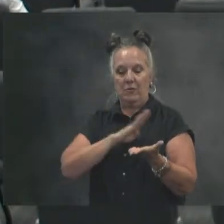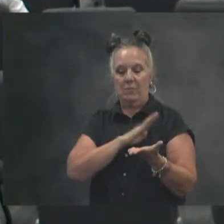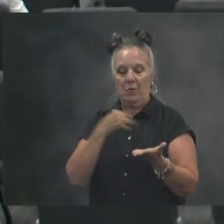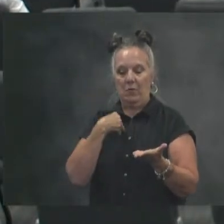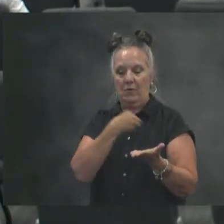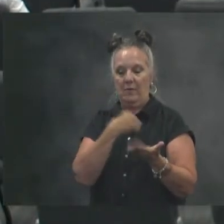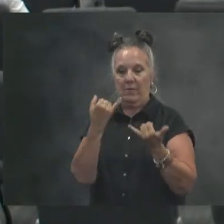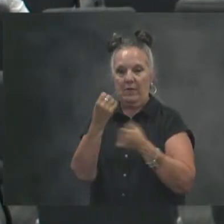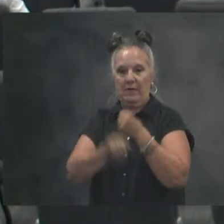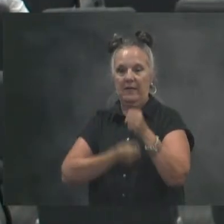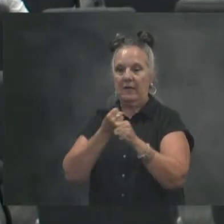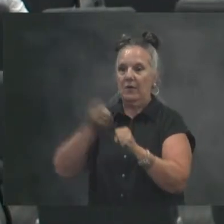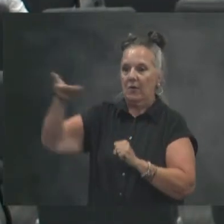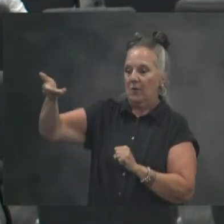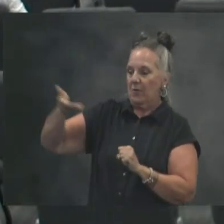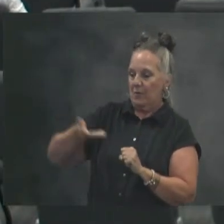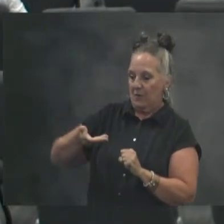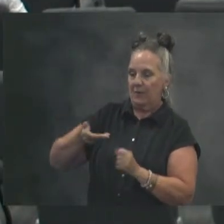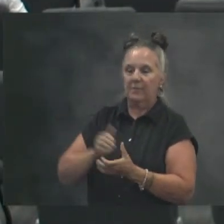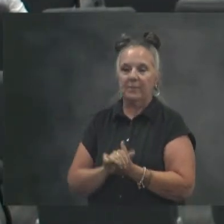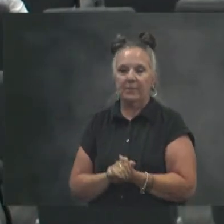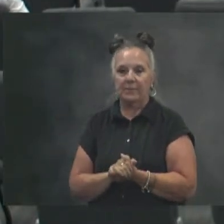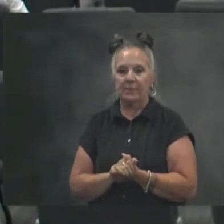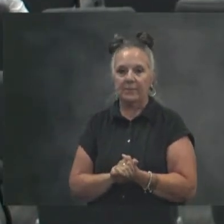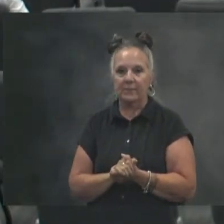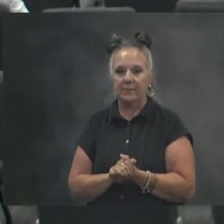year. Welcome, Daphne.